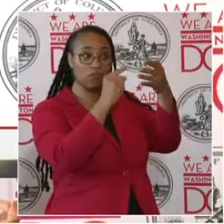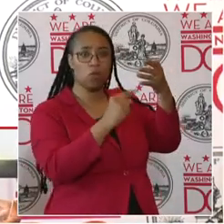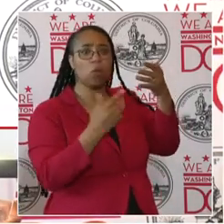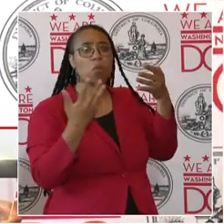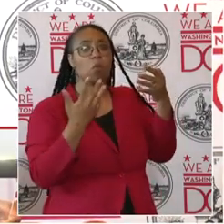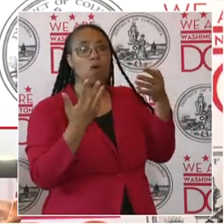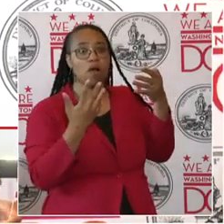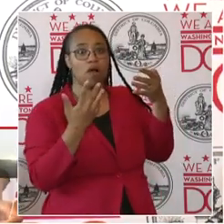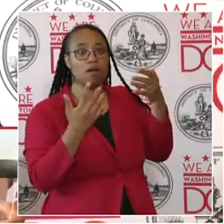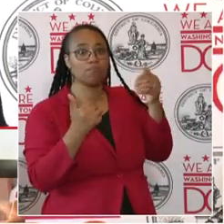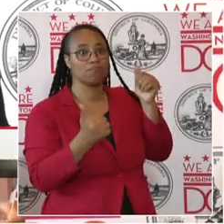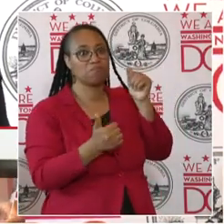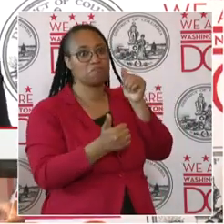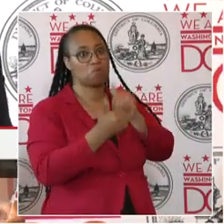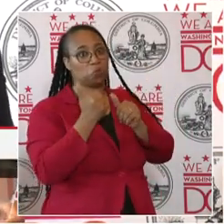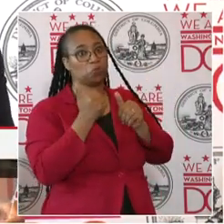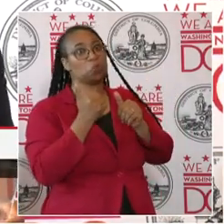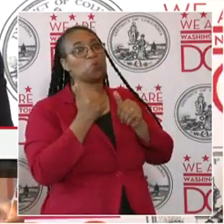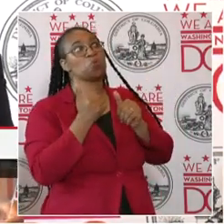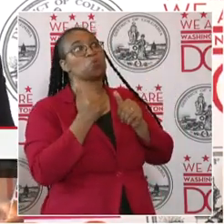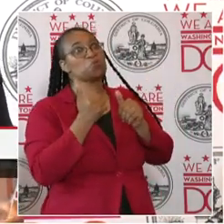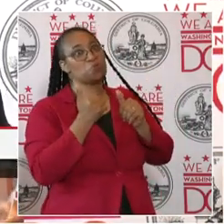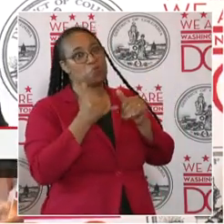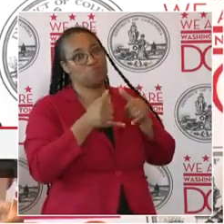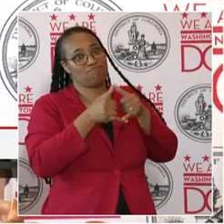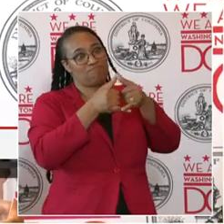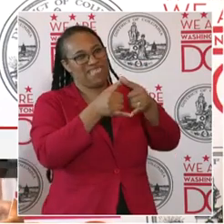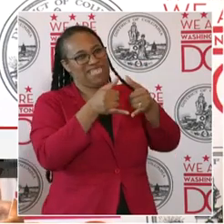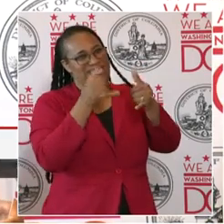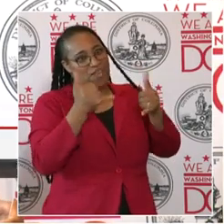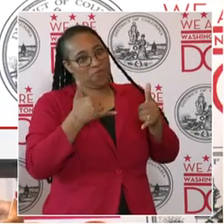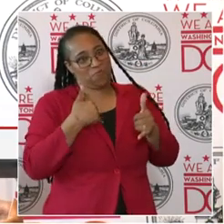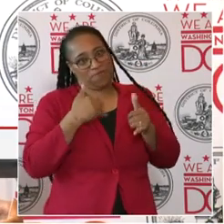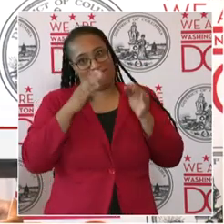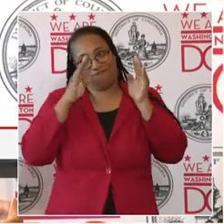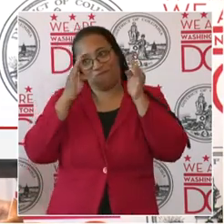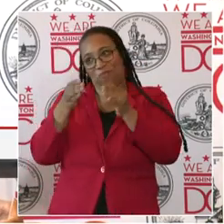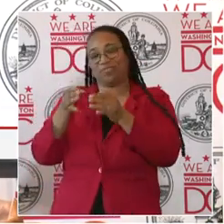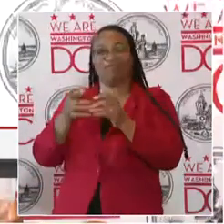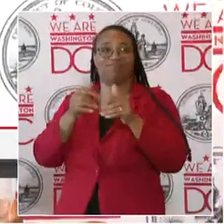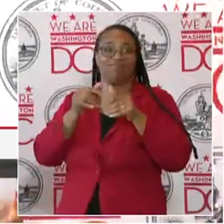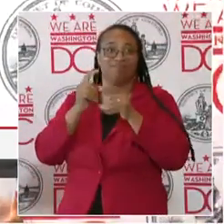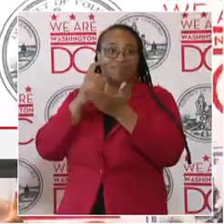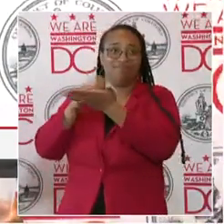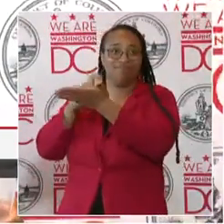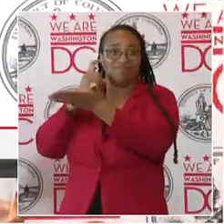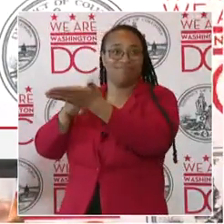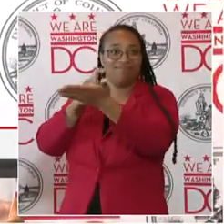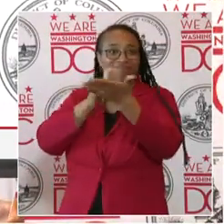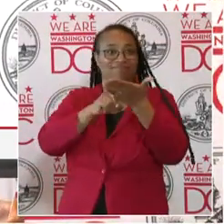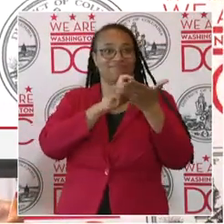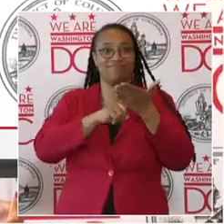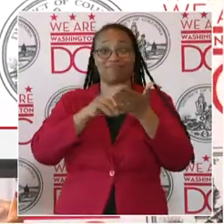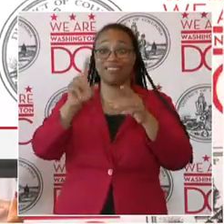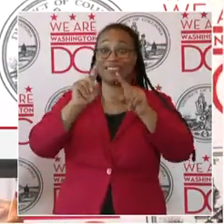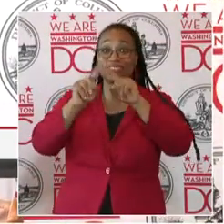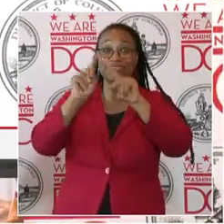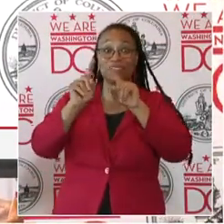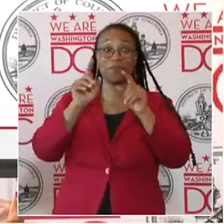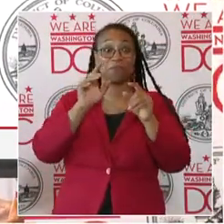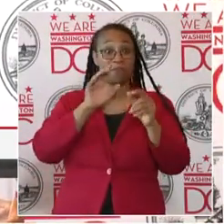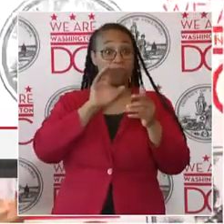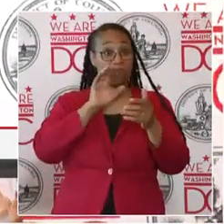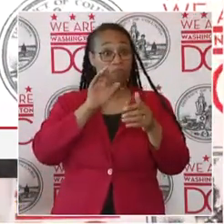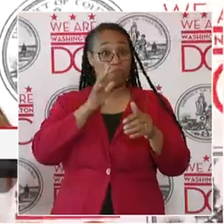women who will be acknowledged tonight, because there's a slate of excellent candidates. But you're going to see these women